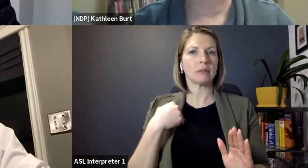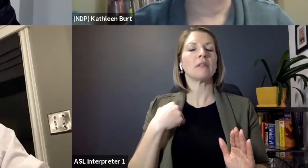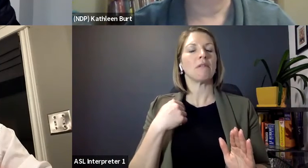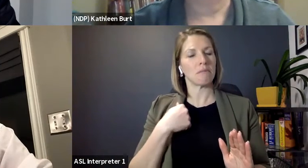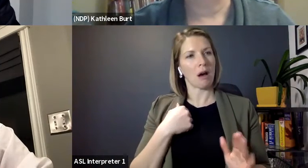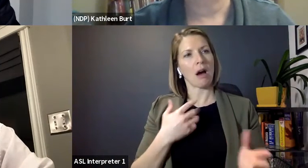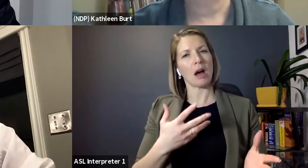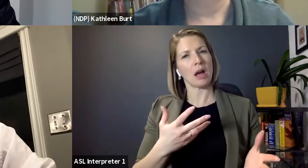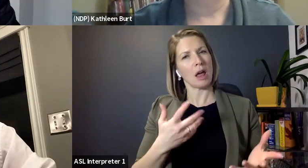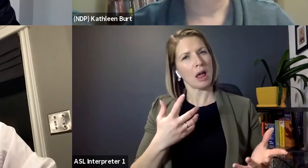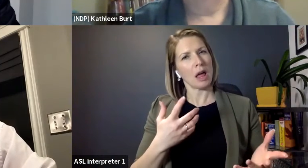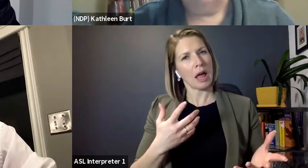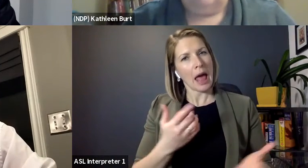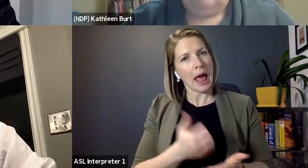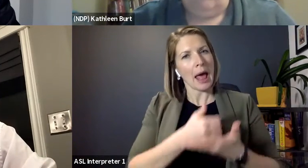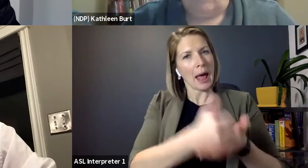to stop this closure.